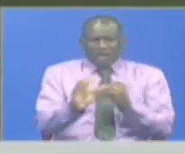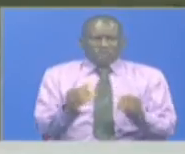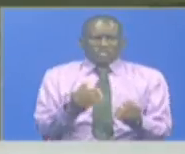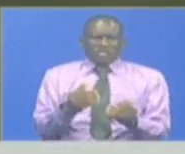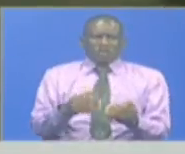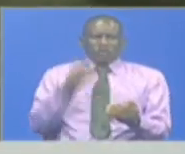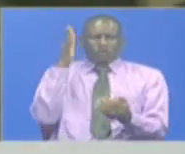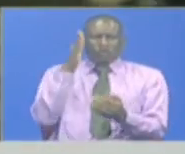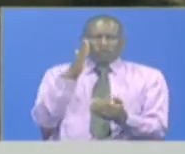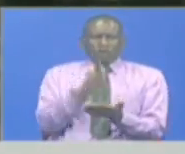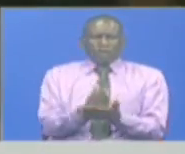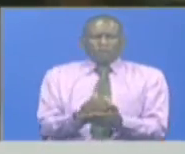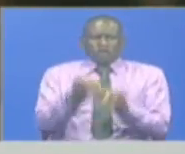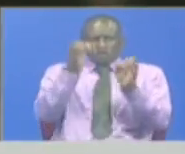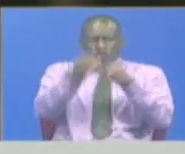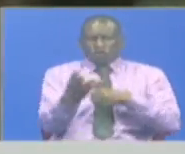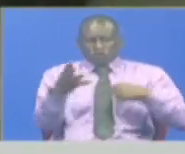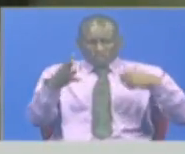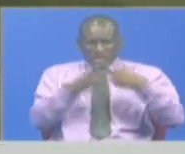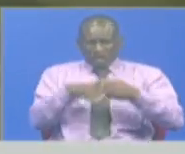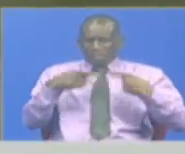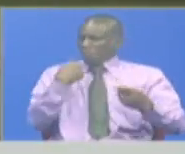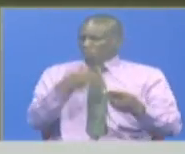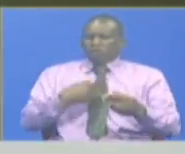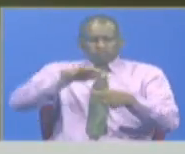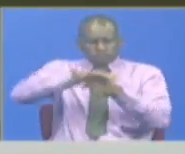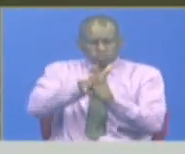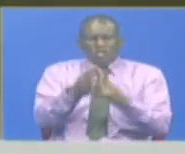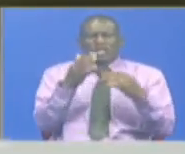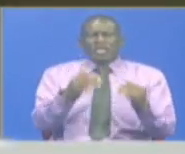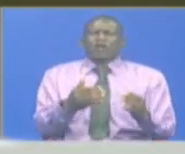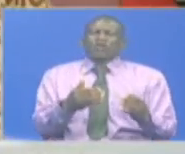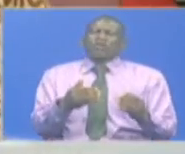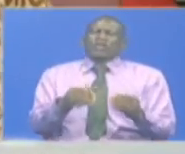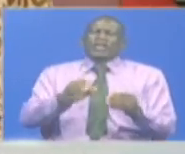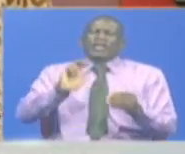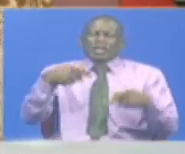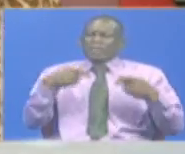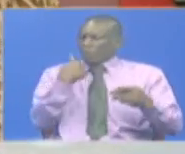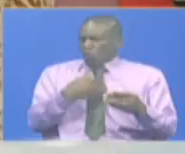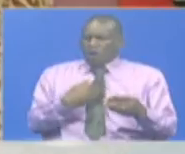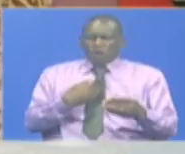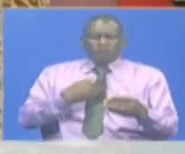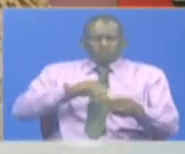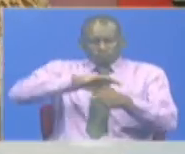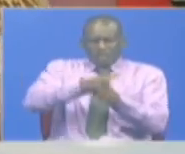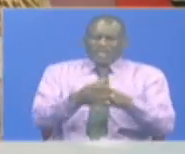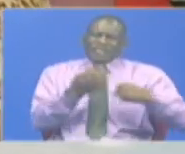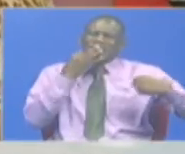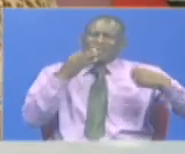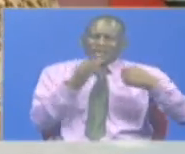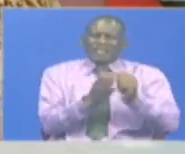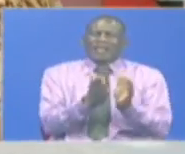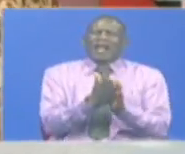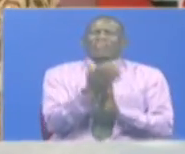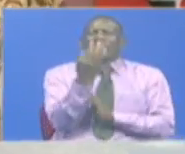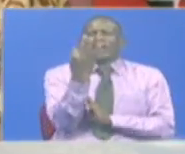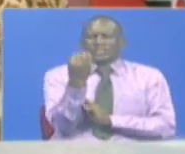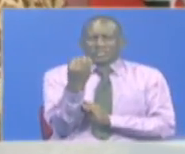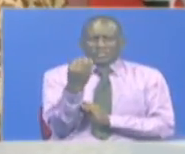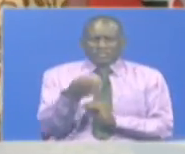49 cases to bring the total number of cases to 830. We have a